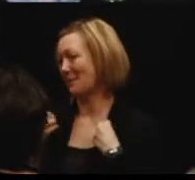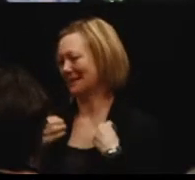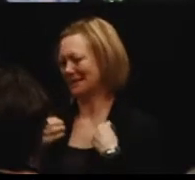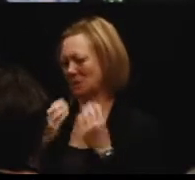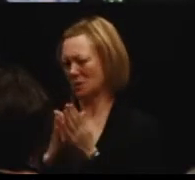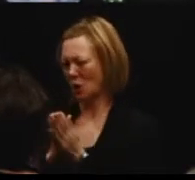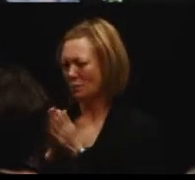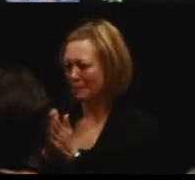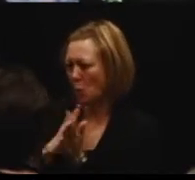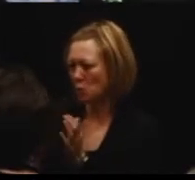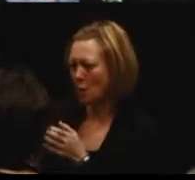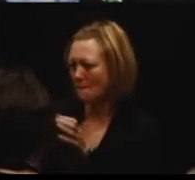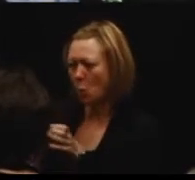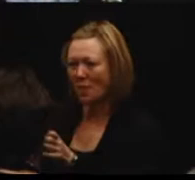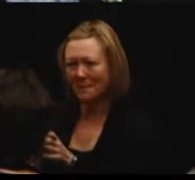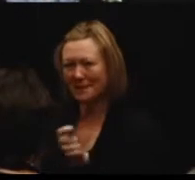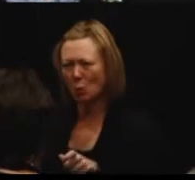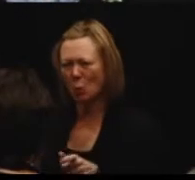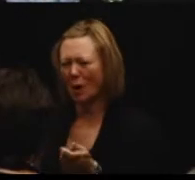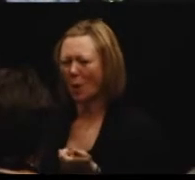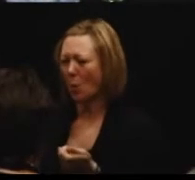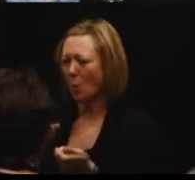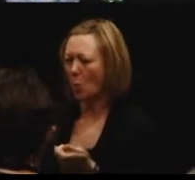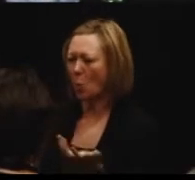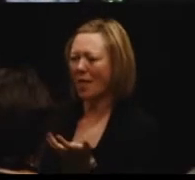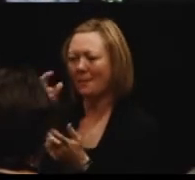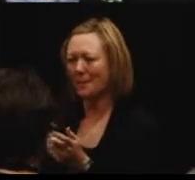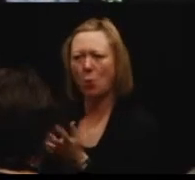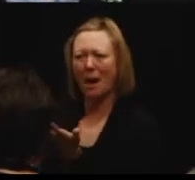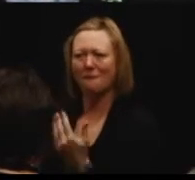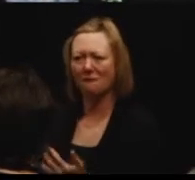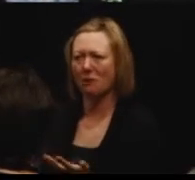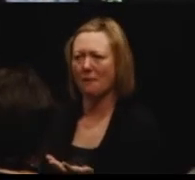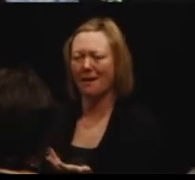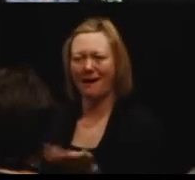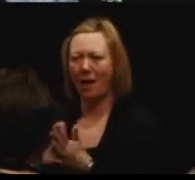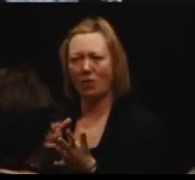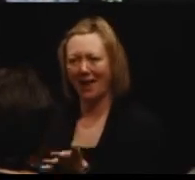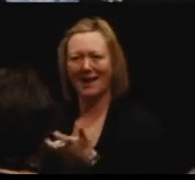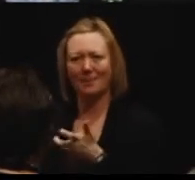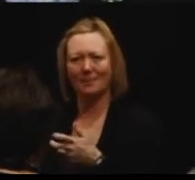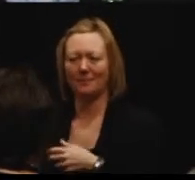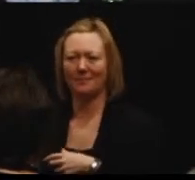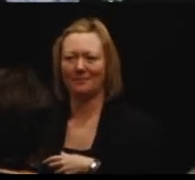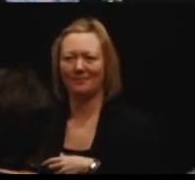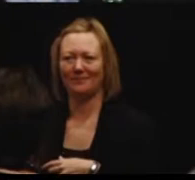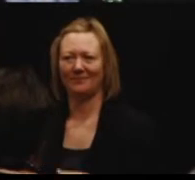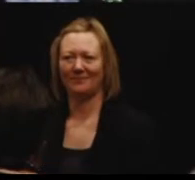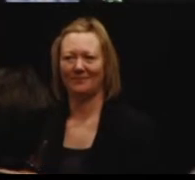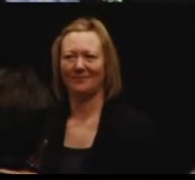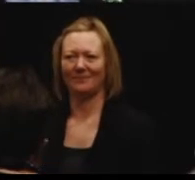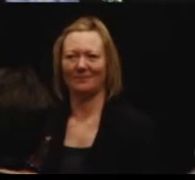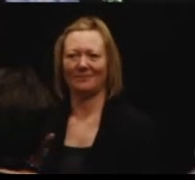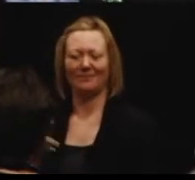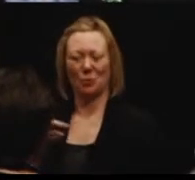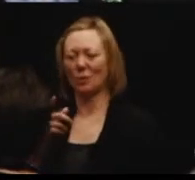these people, where are they going to get them from? And what they should be doing about getting them. Now, you don't need a university degree to be able to...